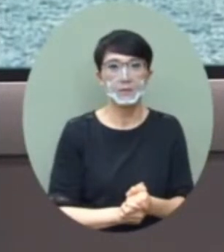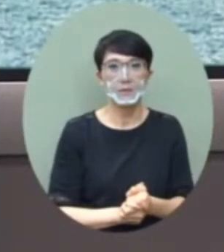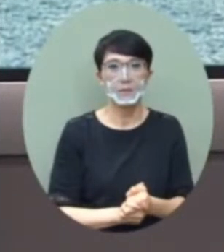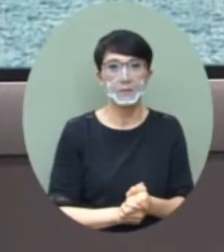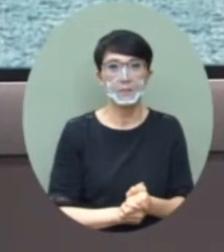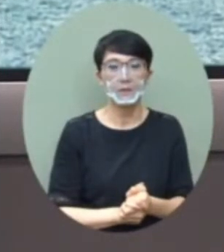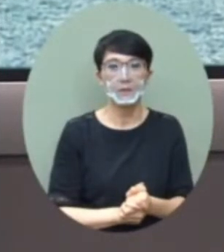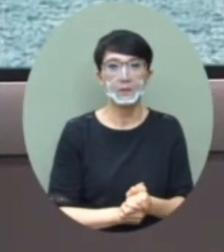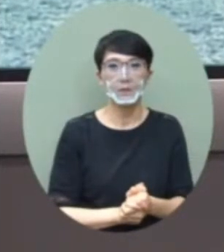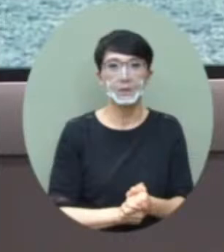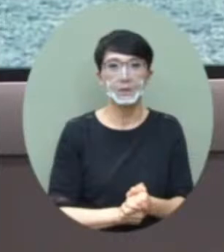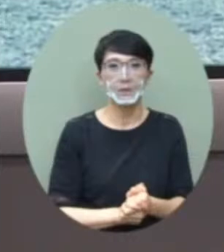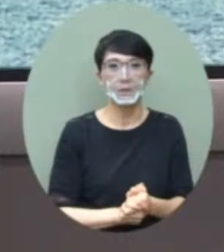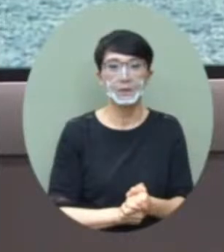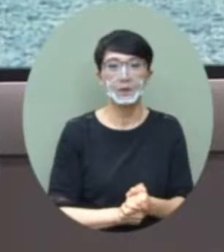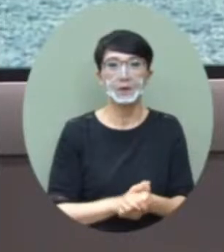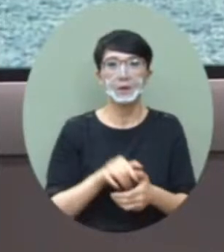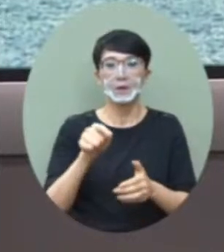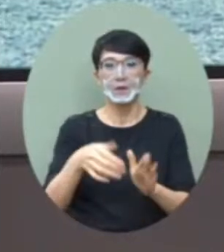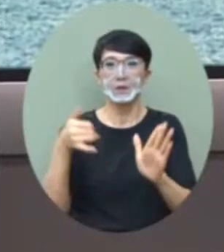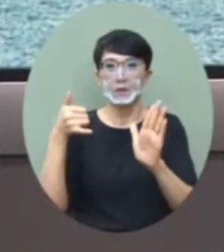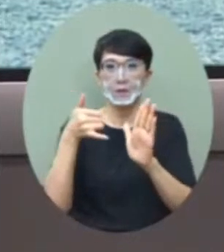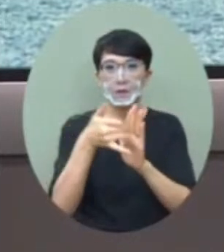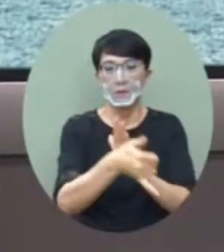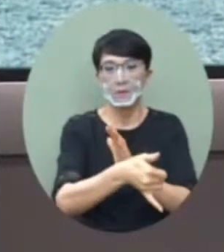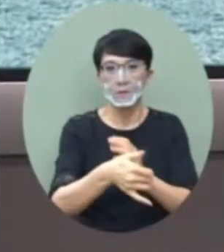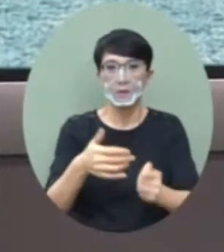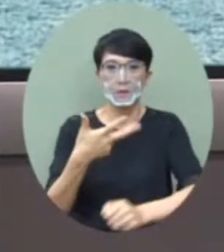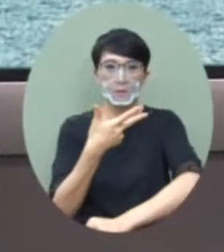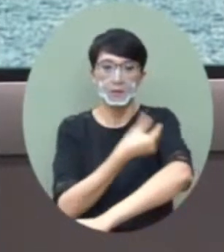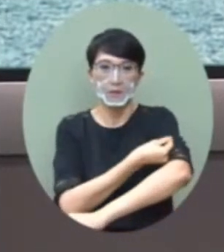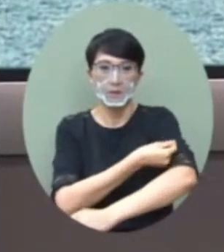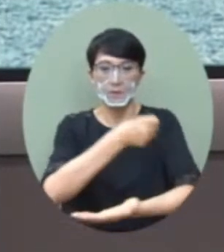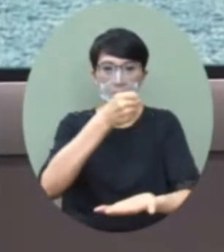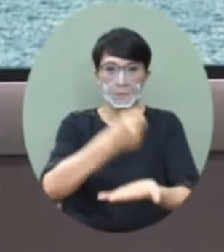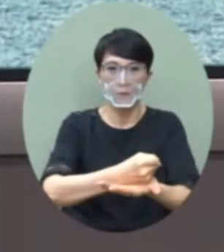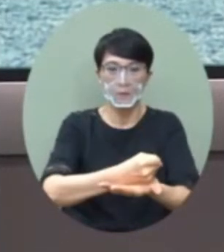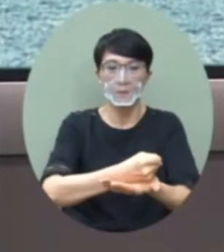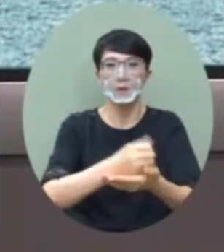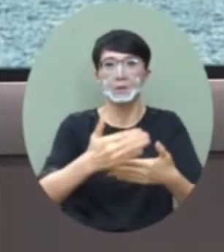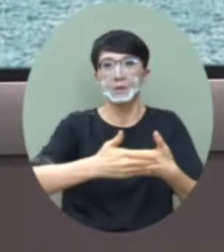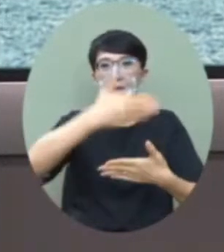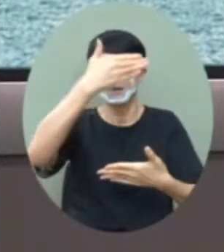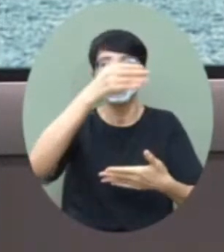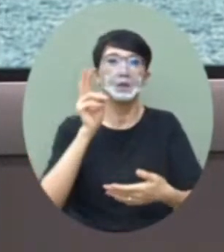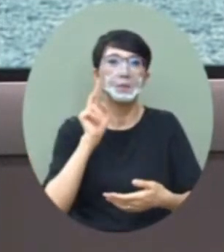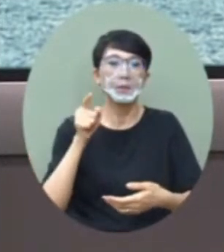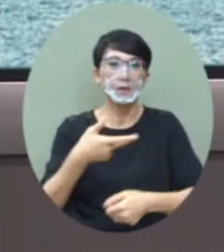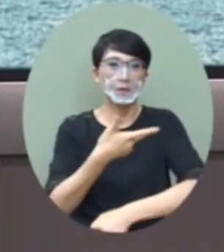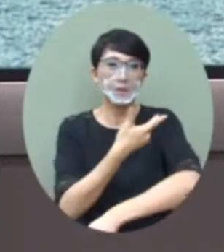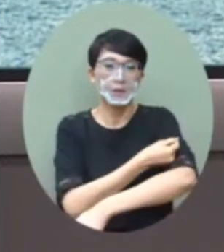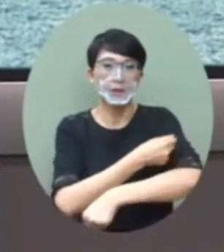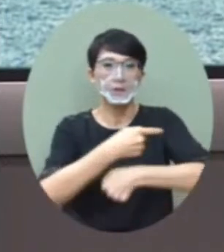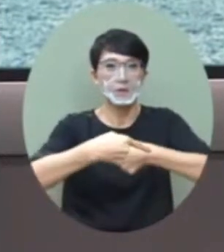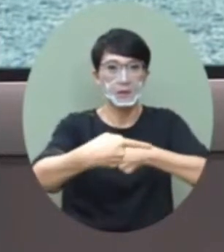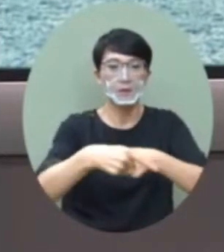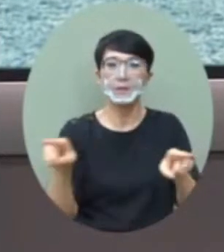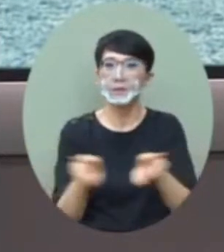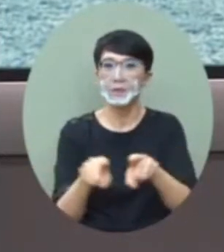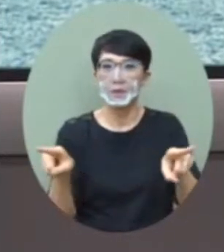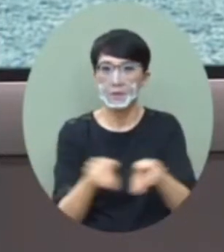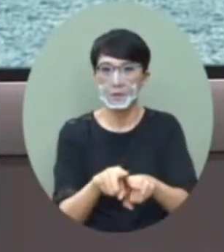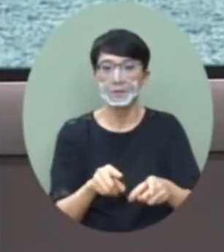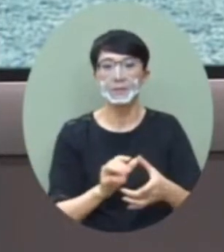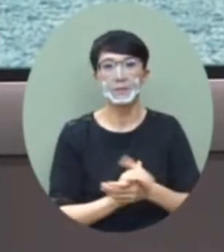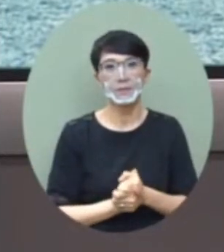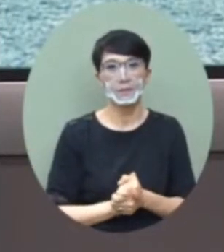the PCR, the nucleic acid platform, we will start to generate the isolation orders